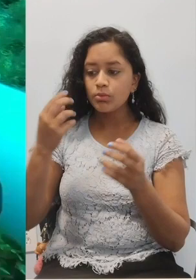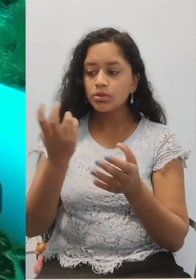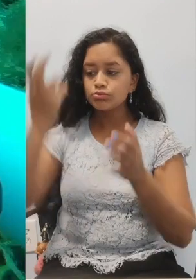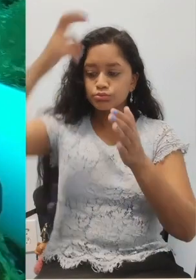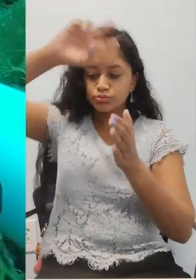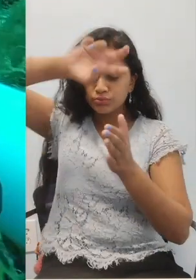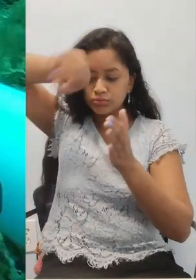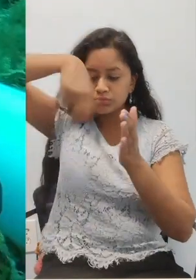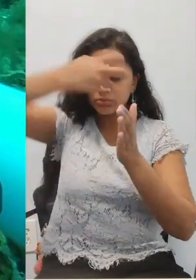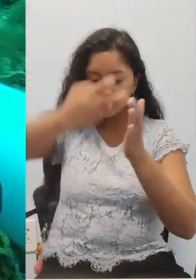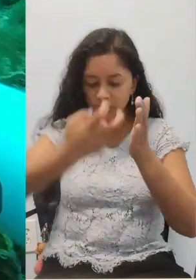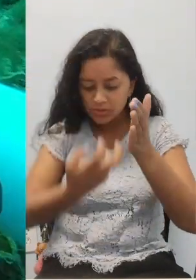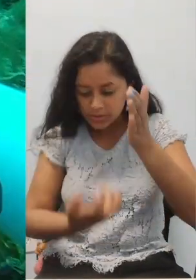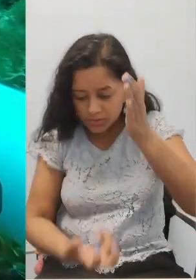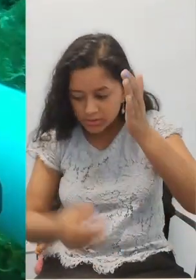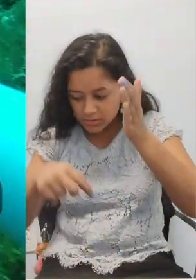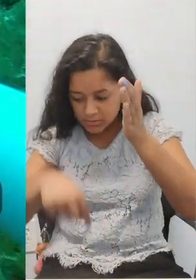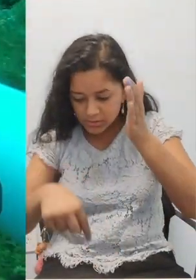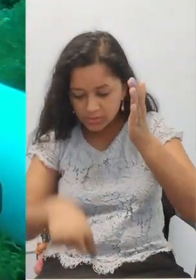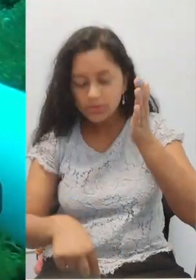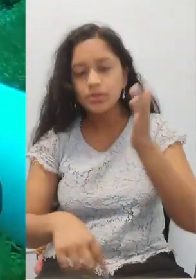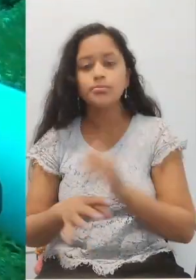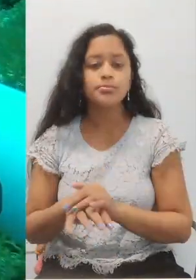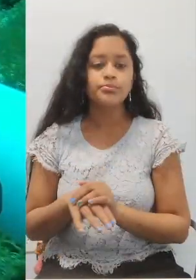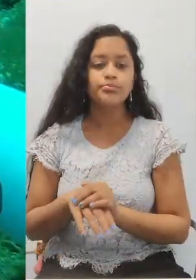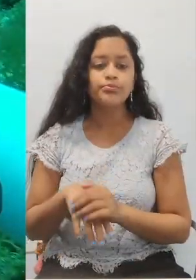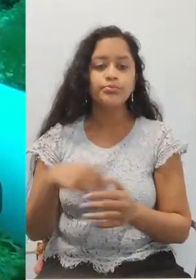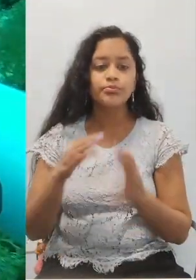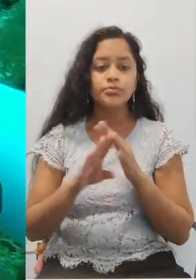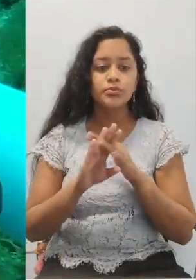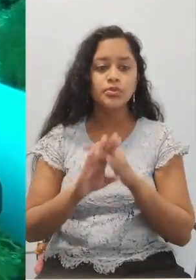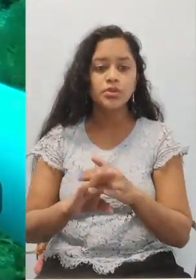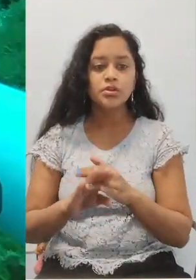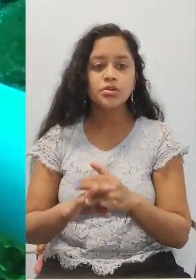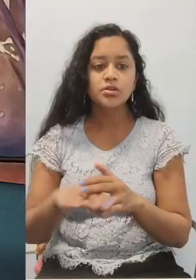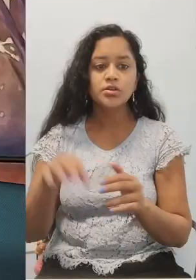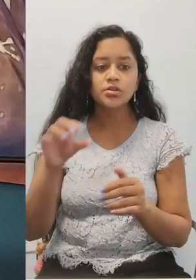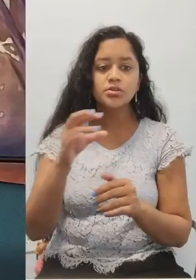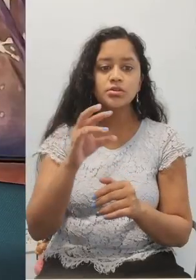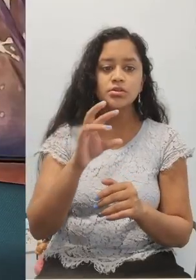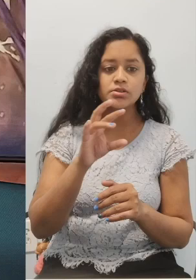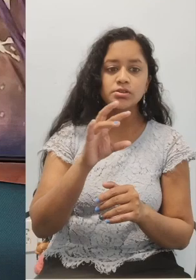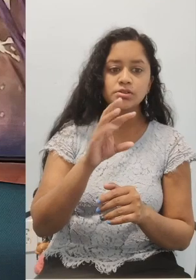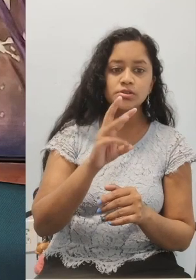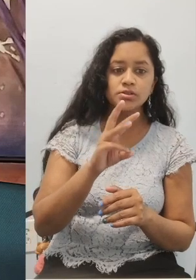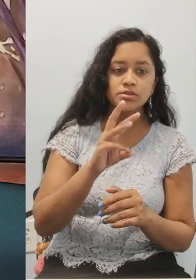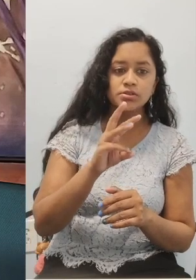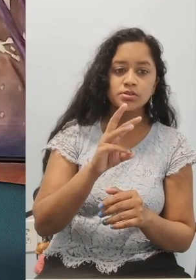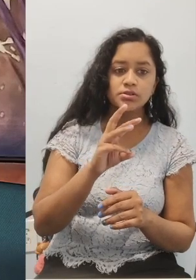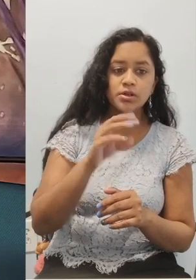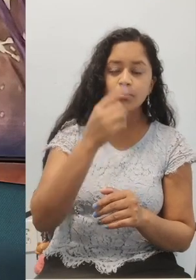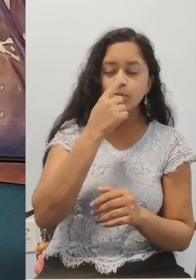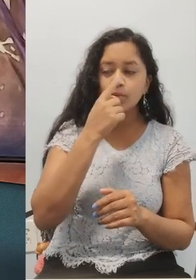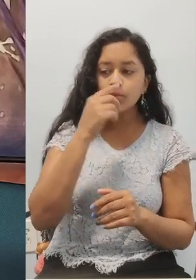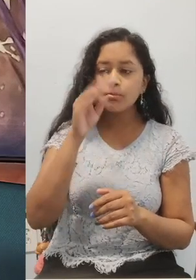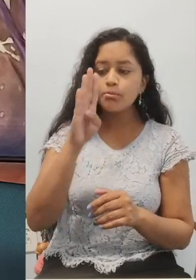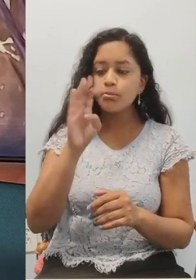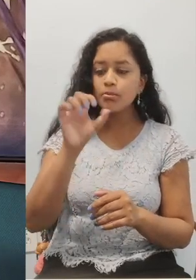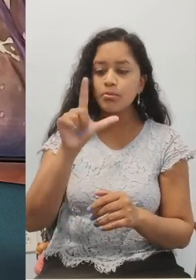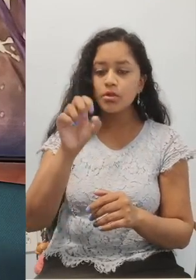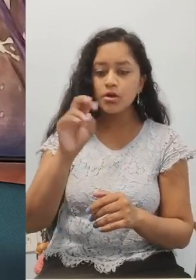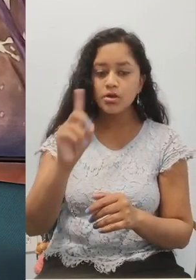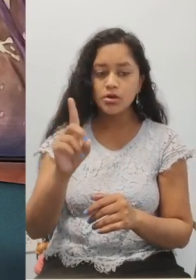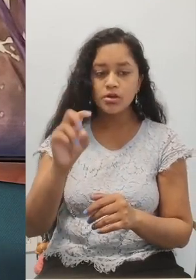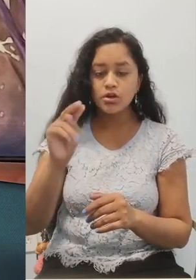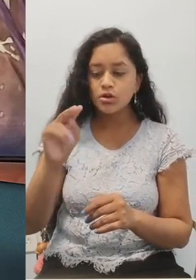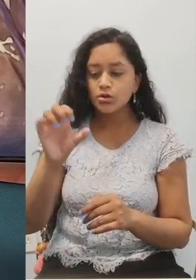shark, and sharp-nosed 7-gill and broad-nosed 6-gill shark. So, but those ones are like